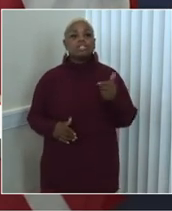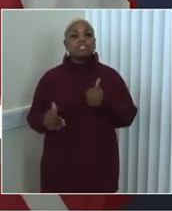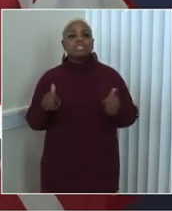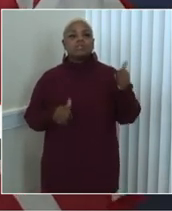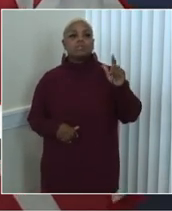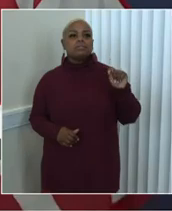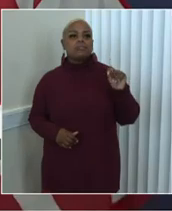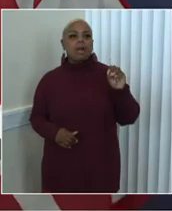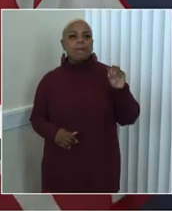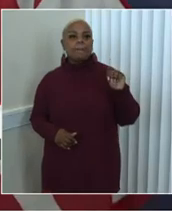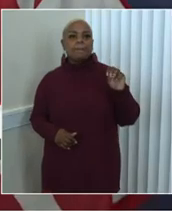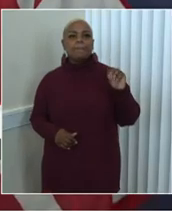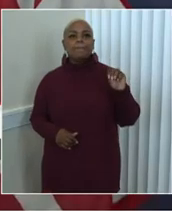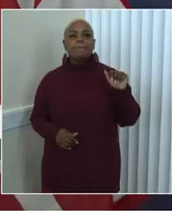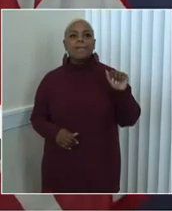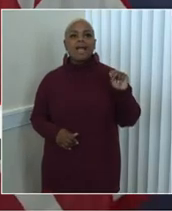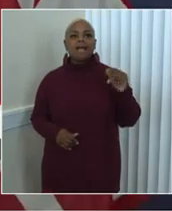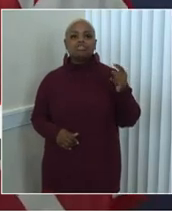Police.